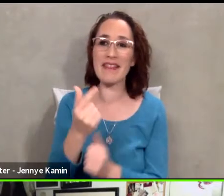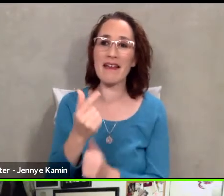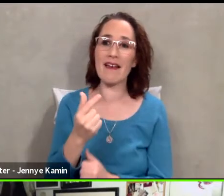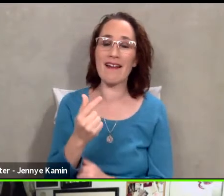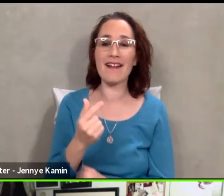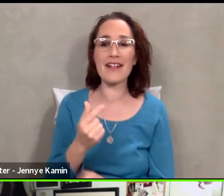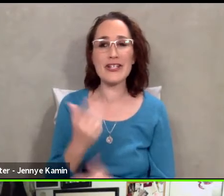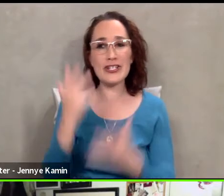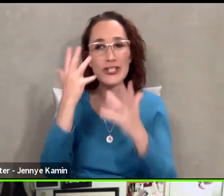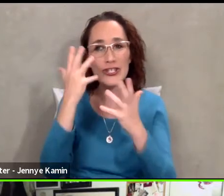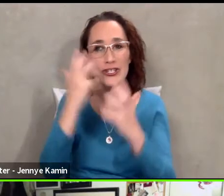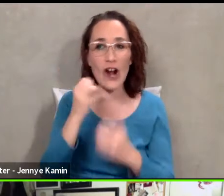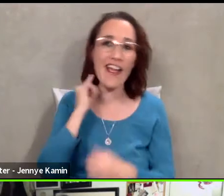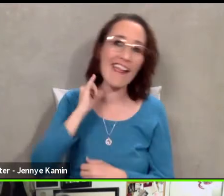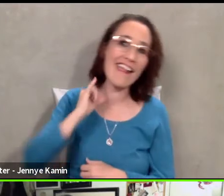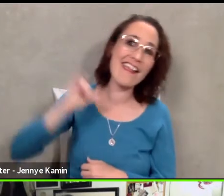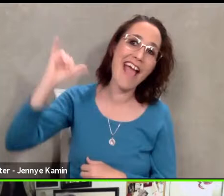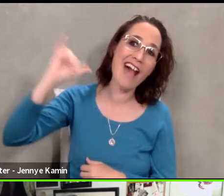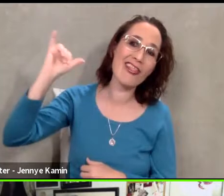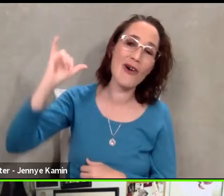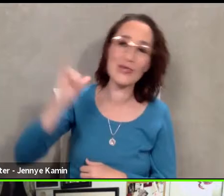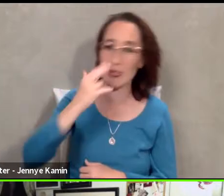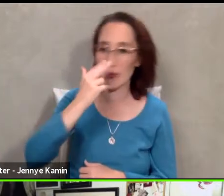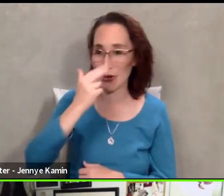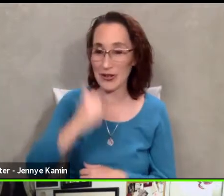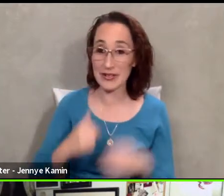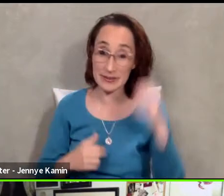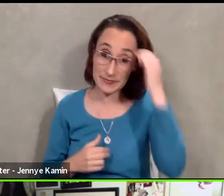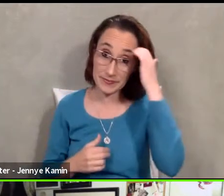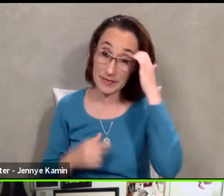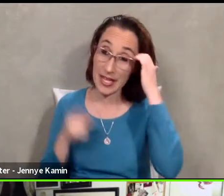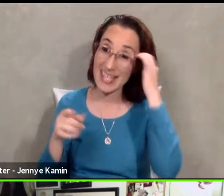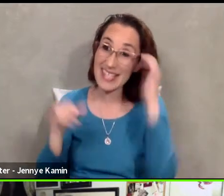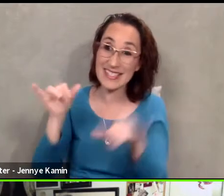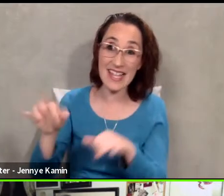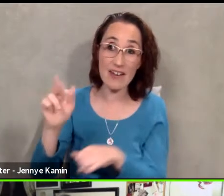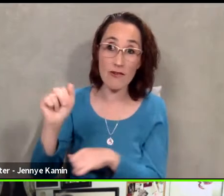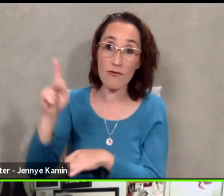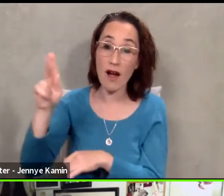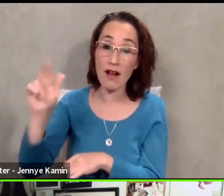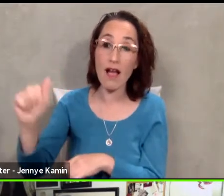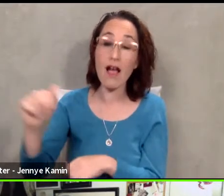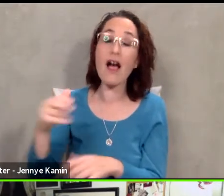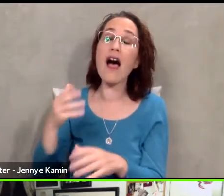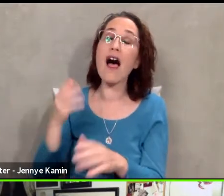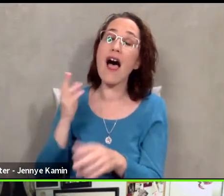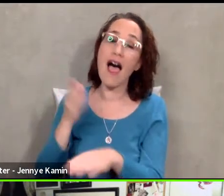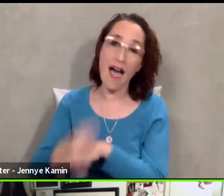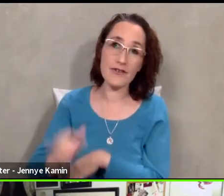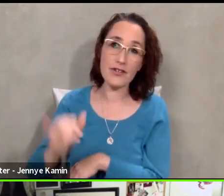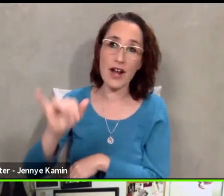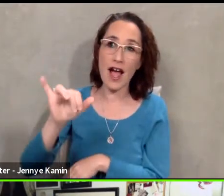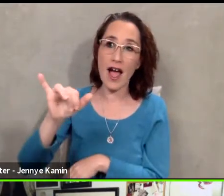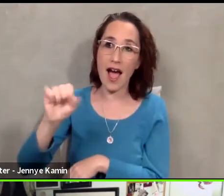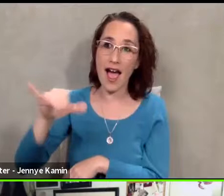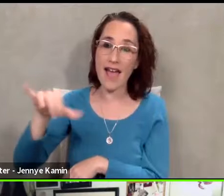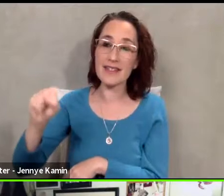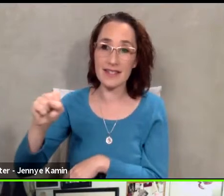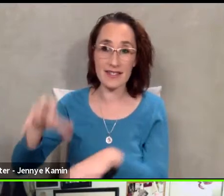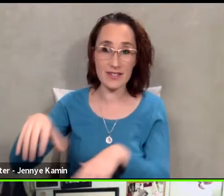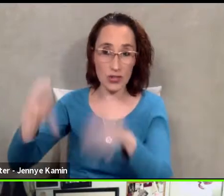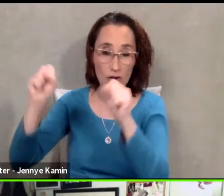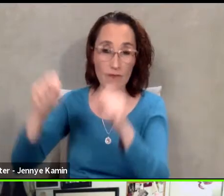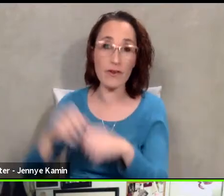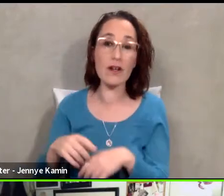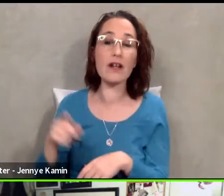he stayed in Raqqa after it was taken over by ISIS. He stayed through the beginning of the American bombing campaign. And then